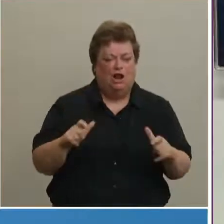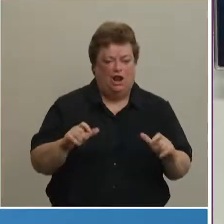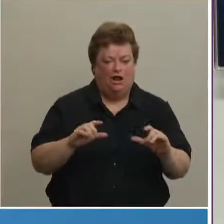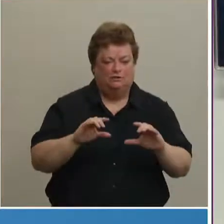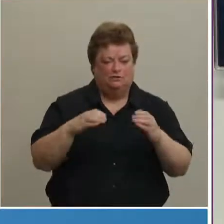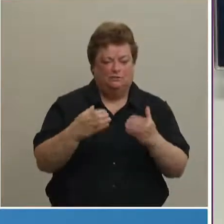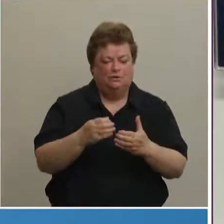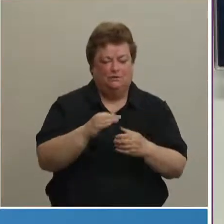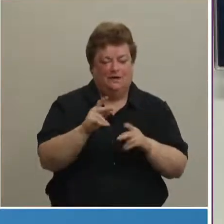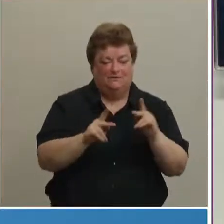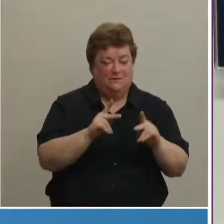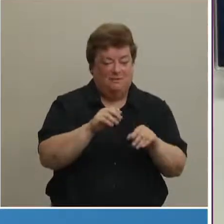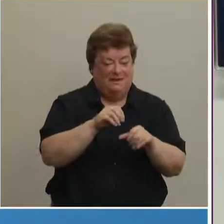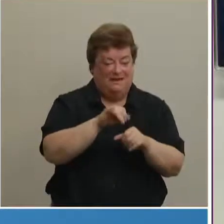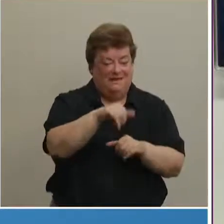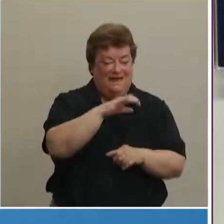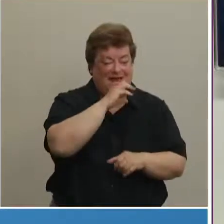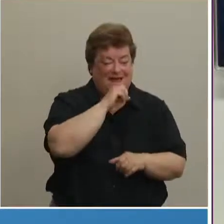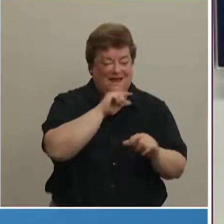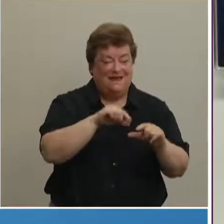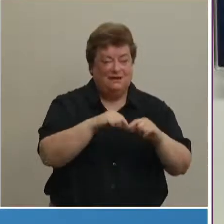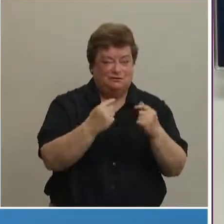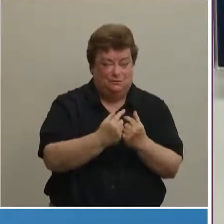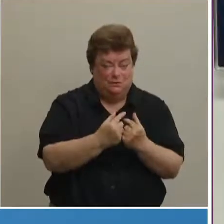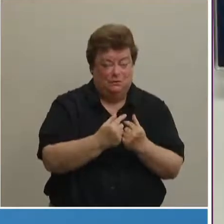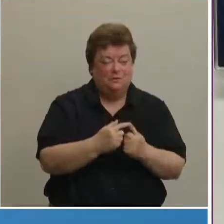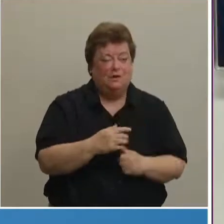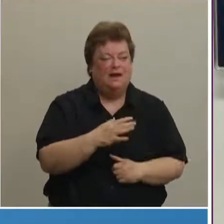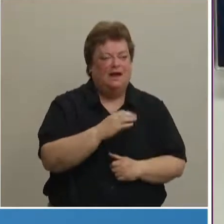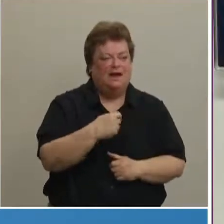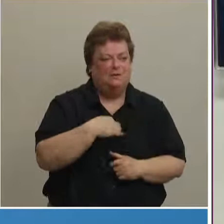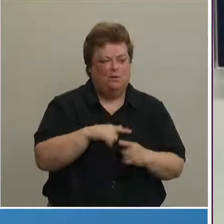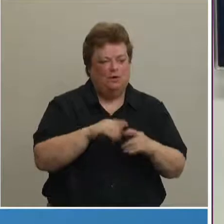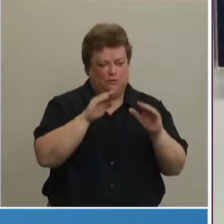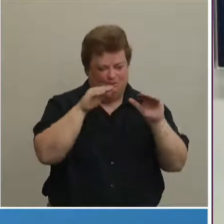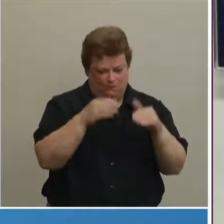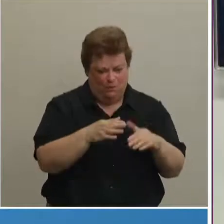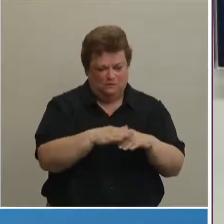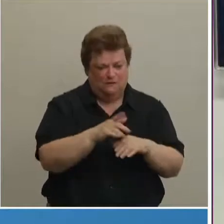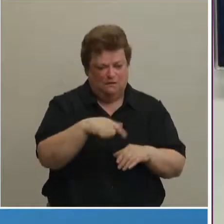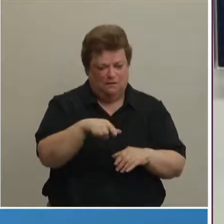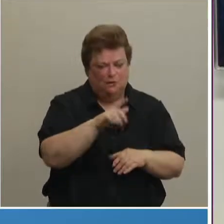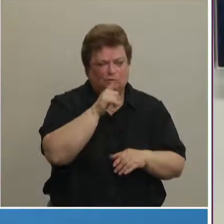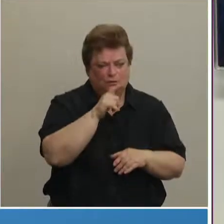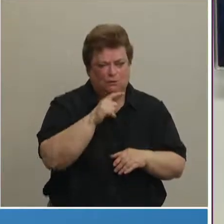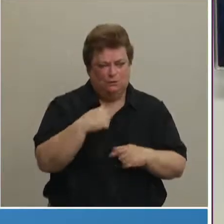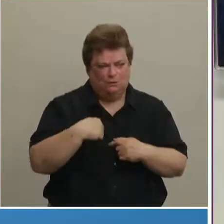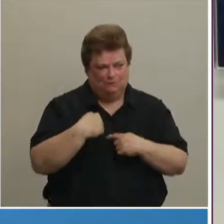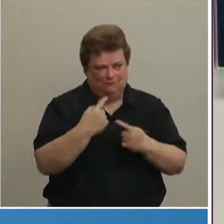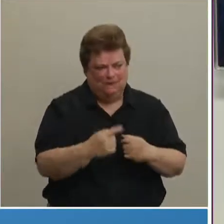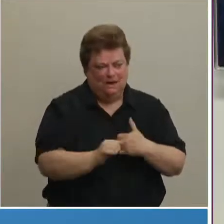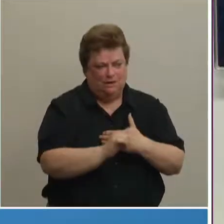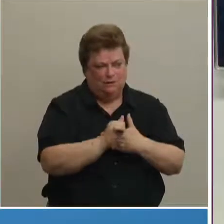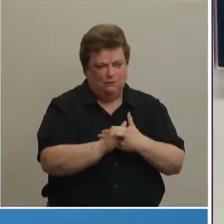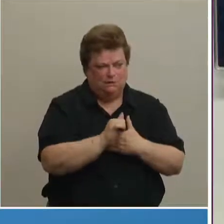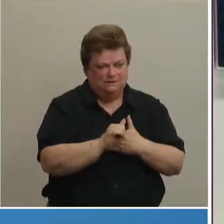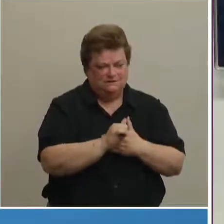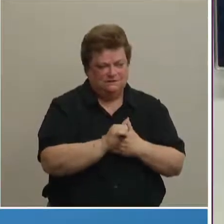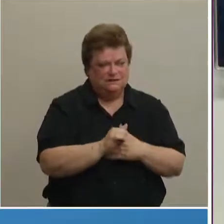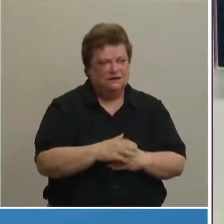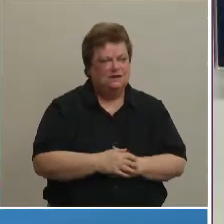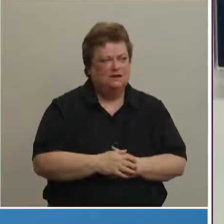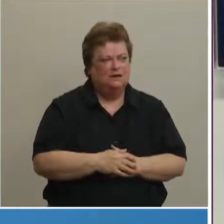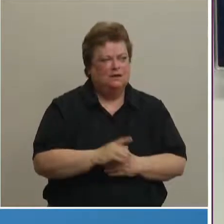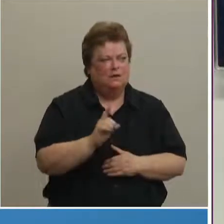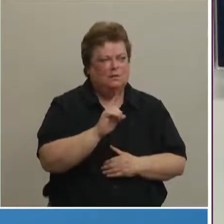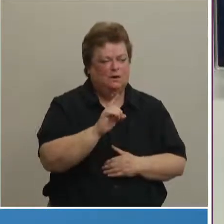of individuals in that age group, and we're going to continue to focus on those who have been at risk and where we've seen